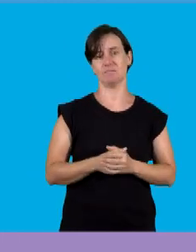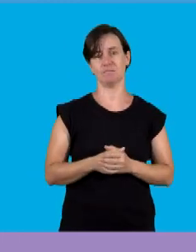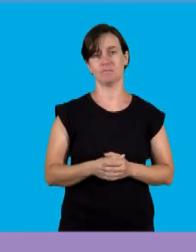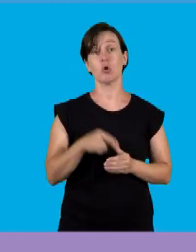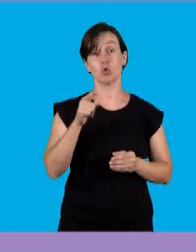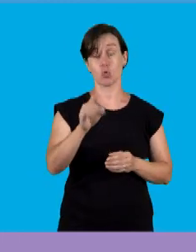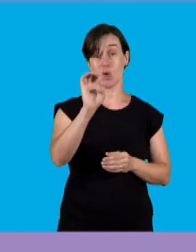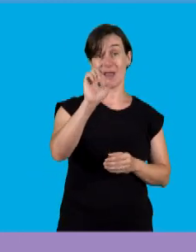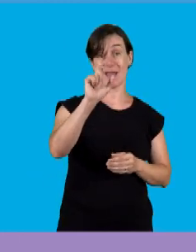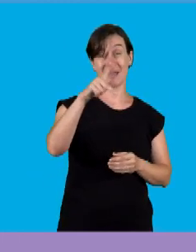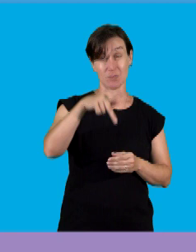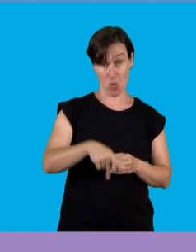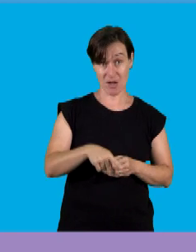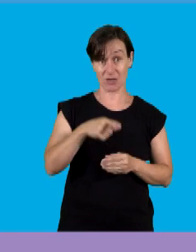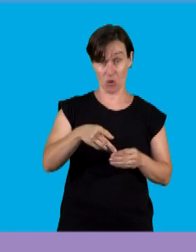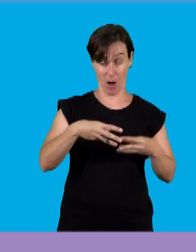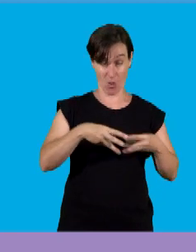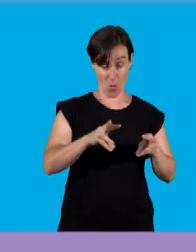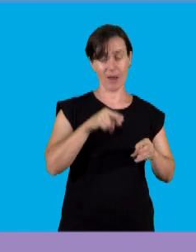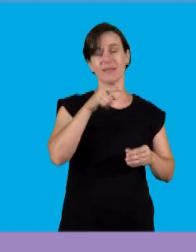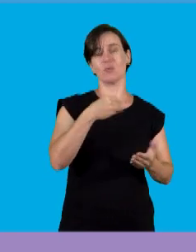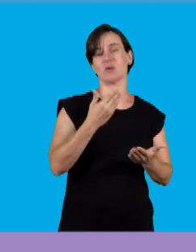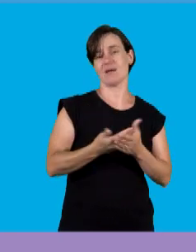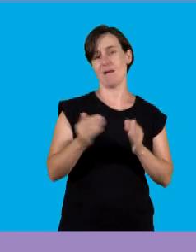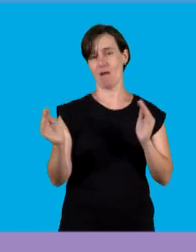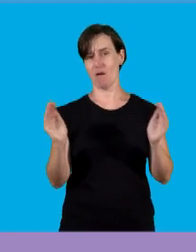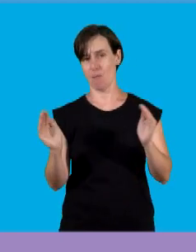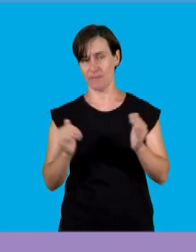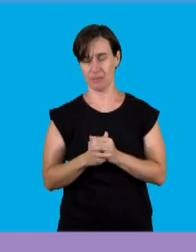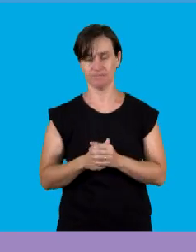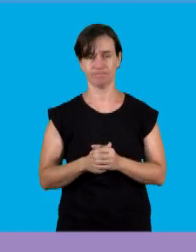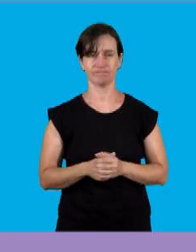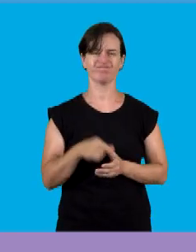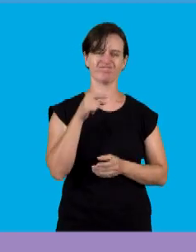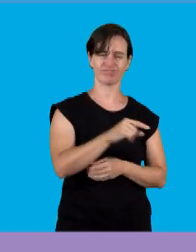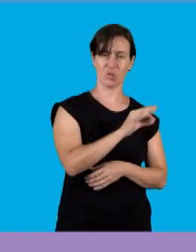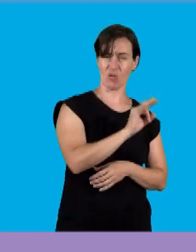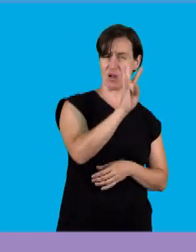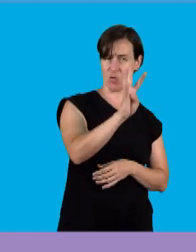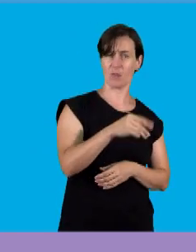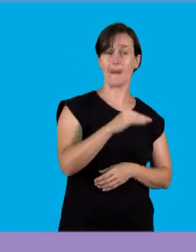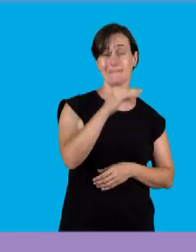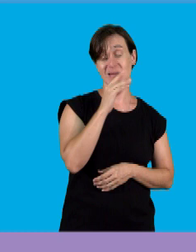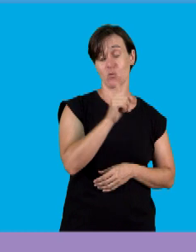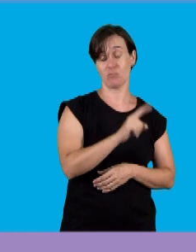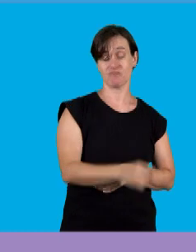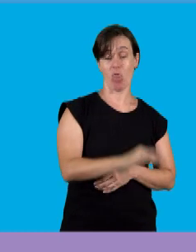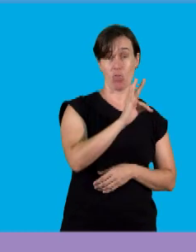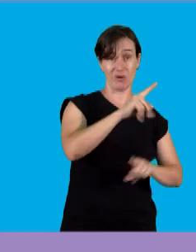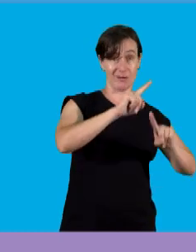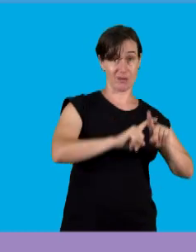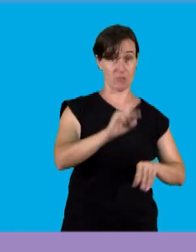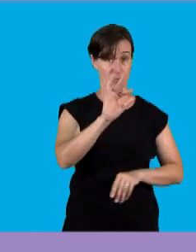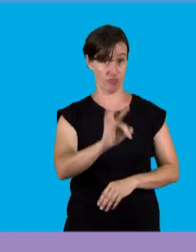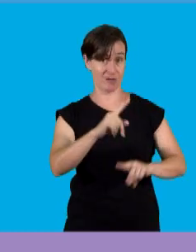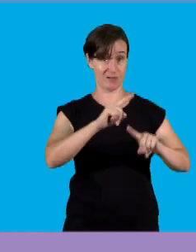form before we can compare them. Now looking at that 3 exponent 4, we know that is 3 multiplied